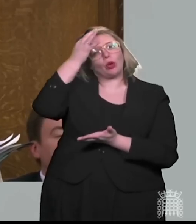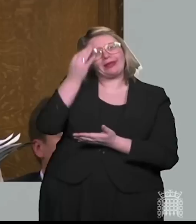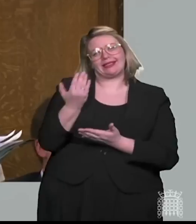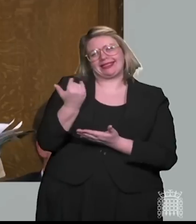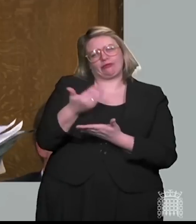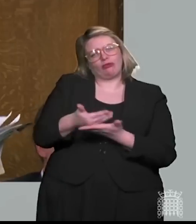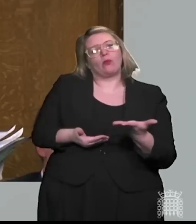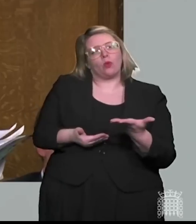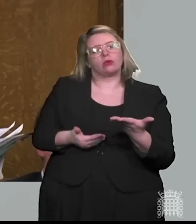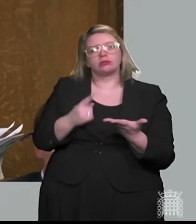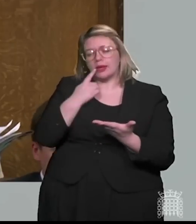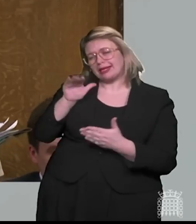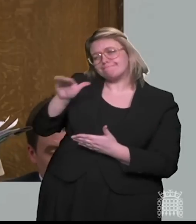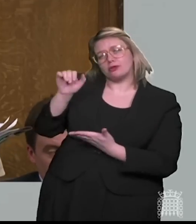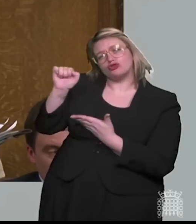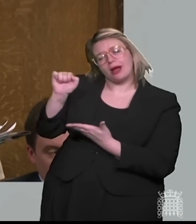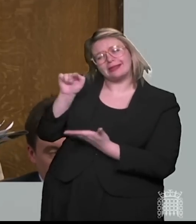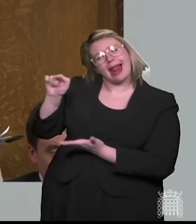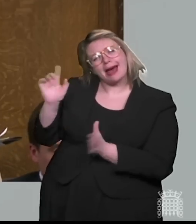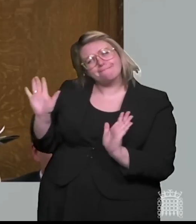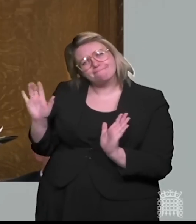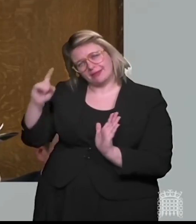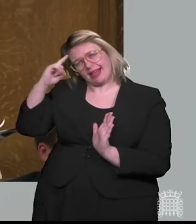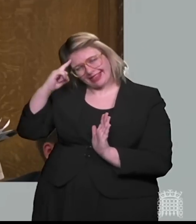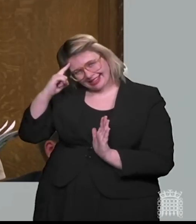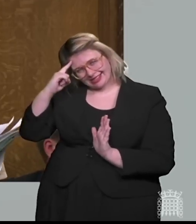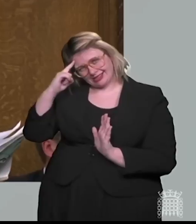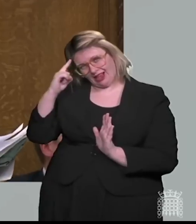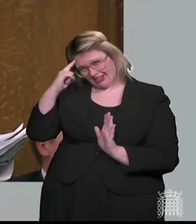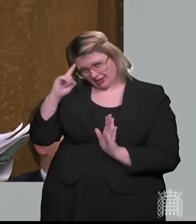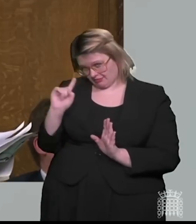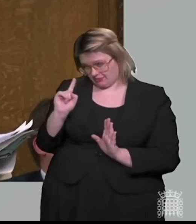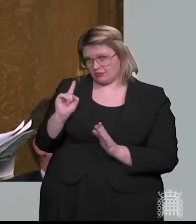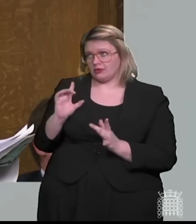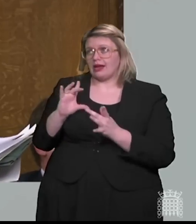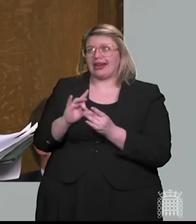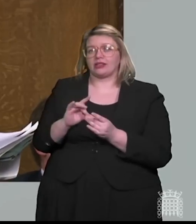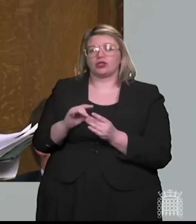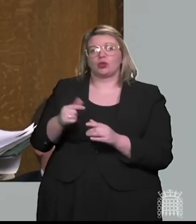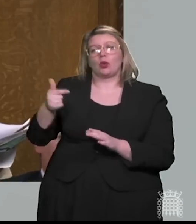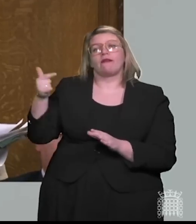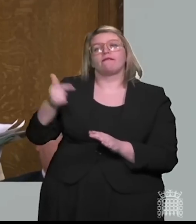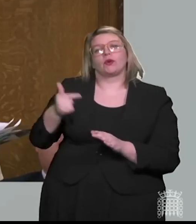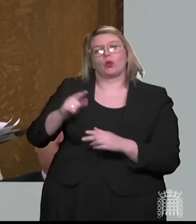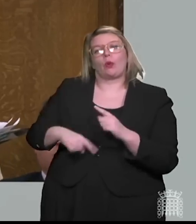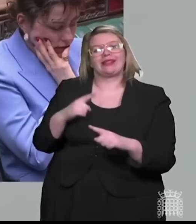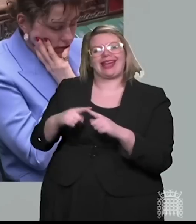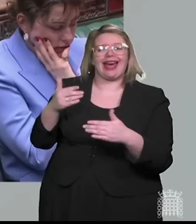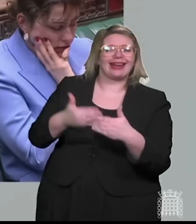Chancellor to think again about the fiction that lies behind fuel duty